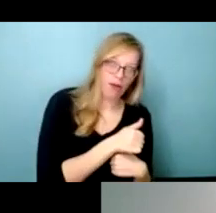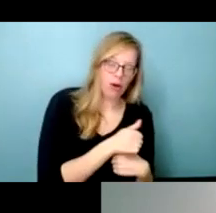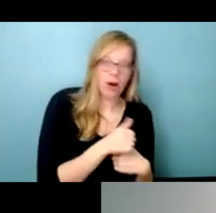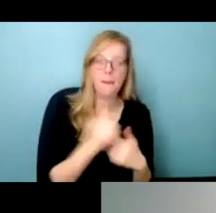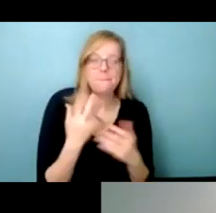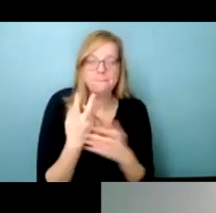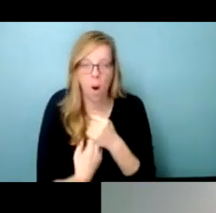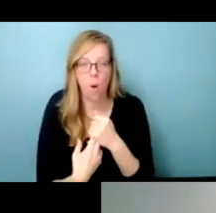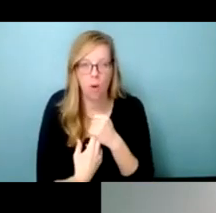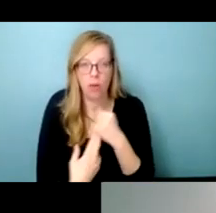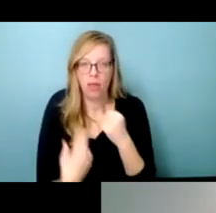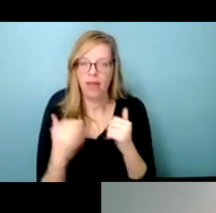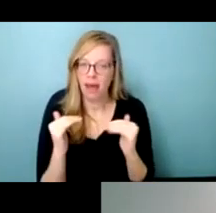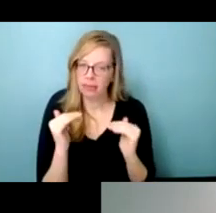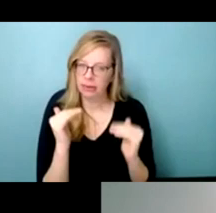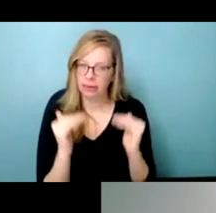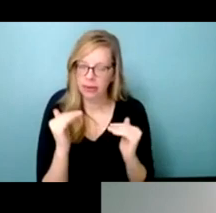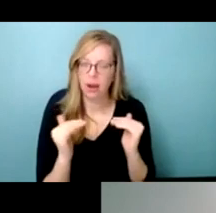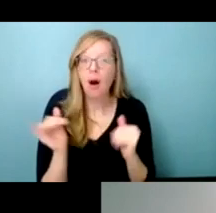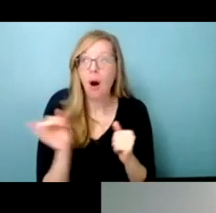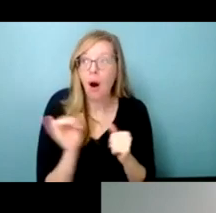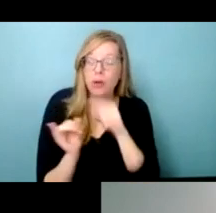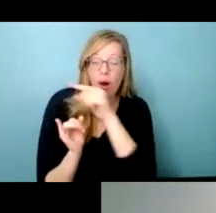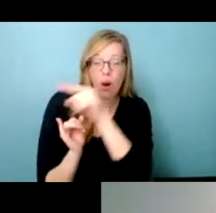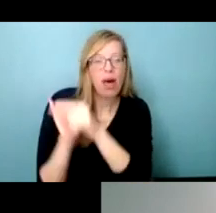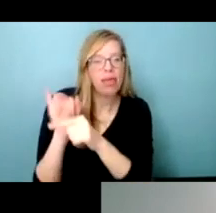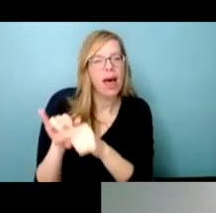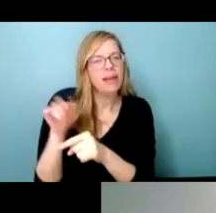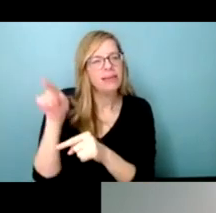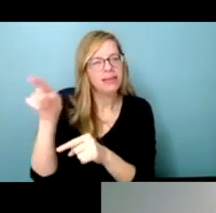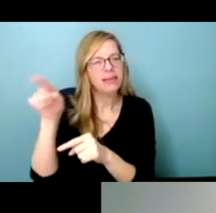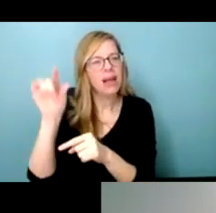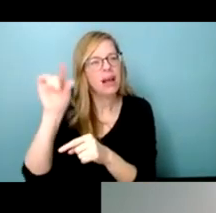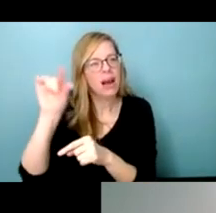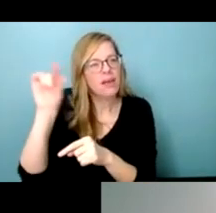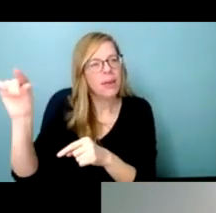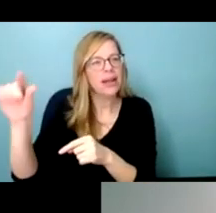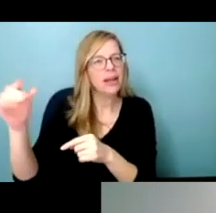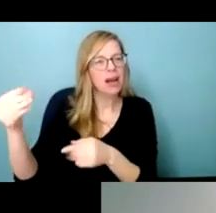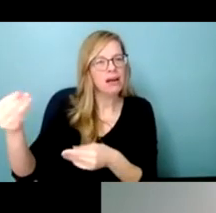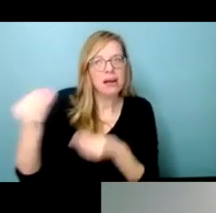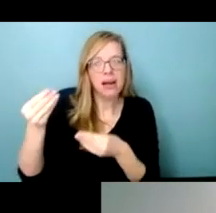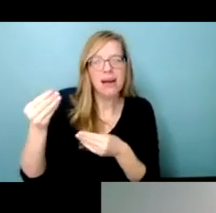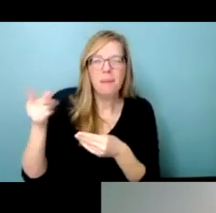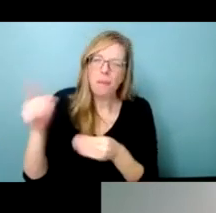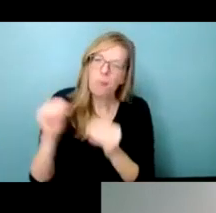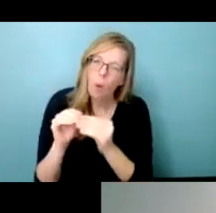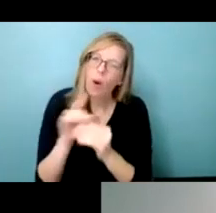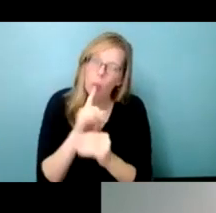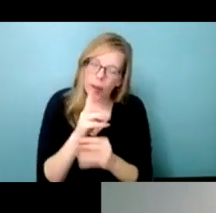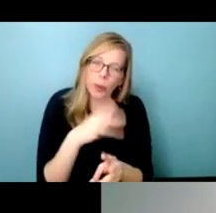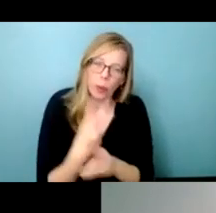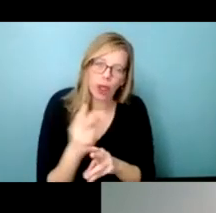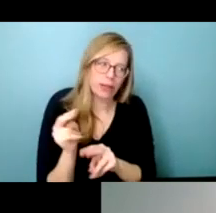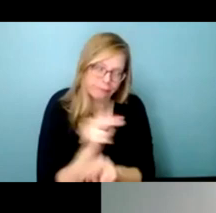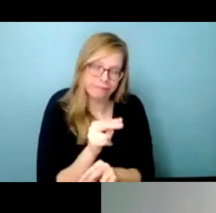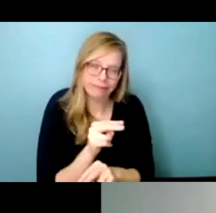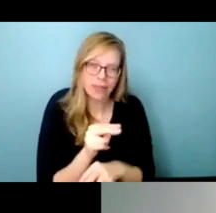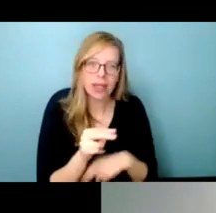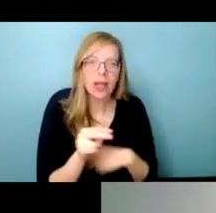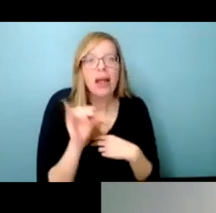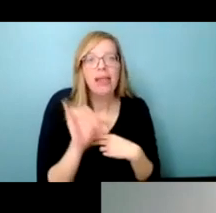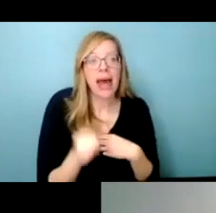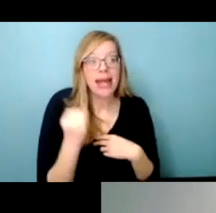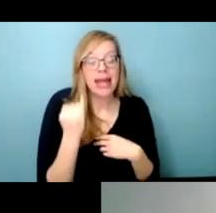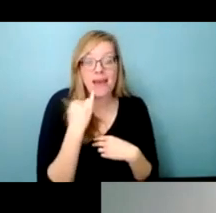government level to be more realistic in terms of funding programs. And if we actually looked at best practices that